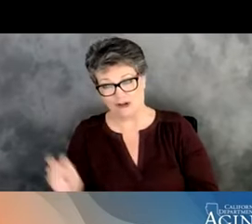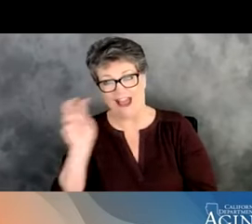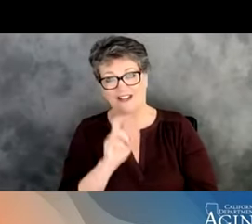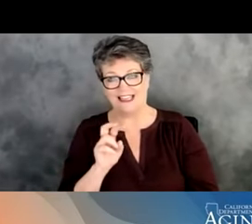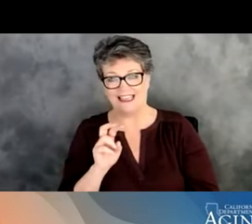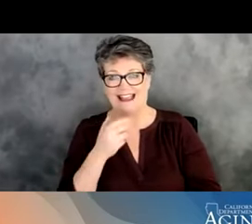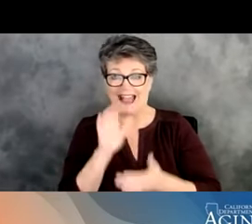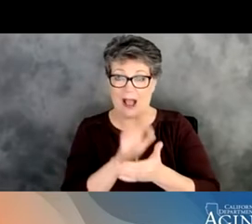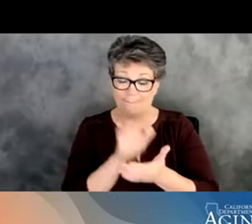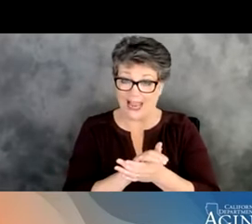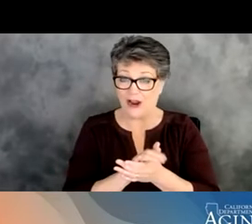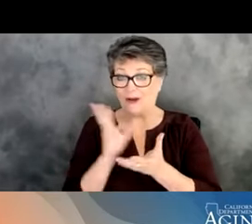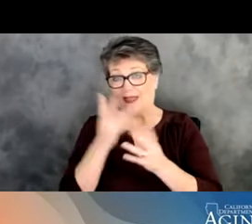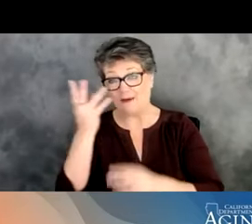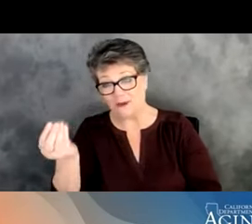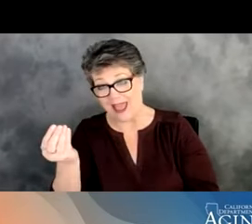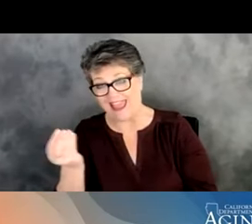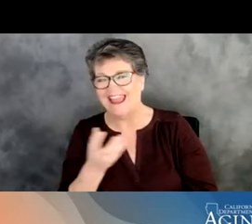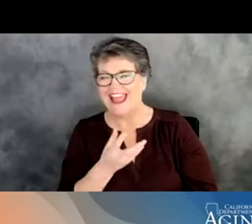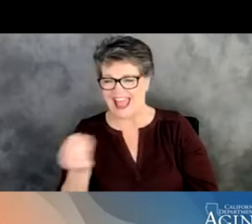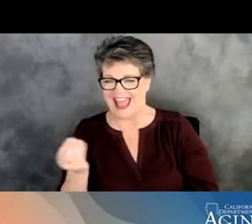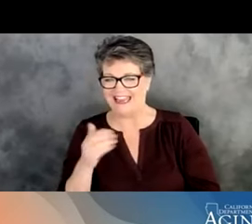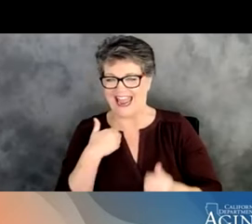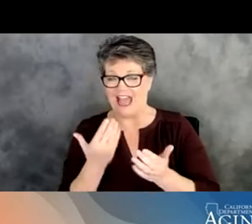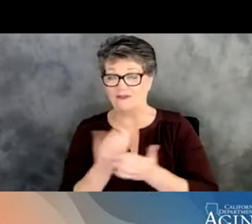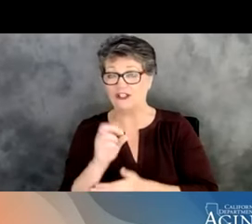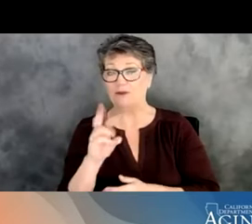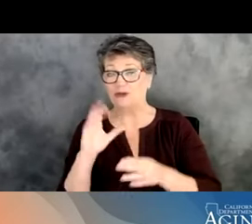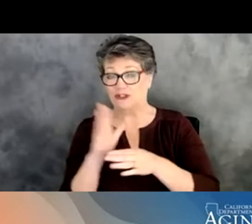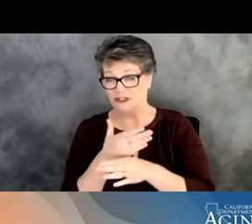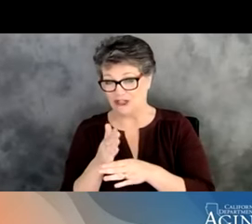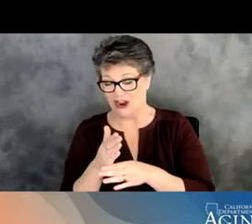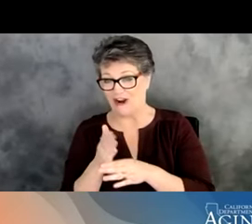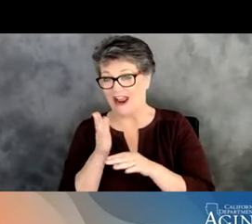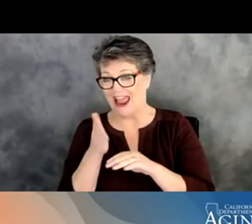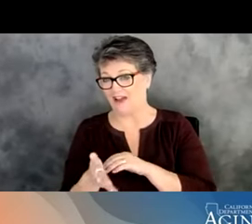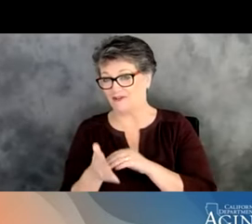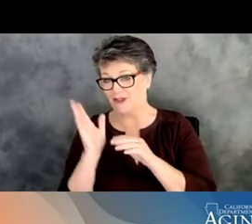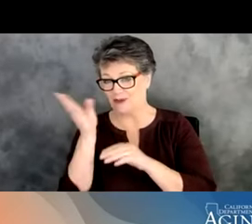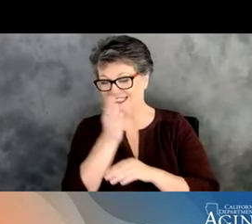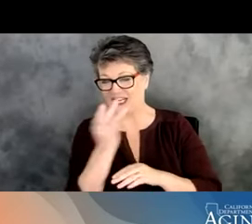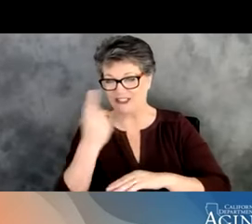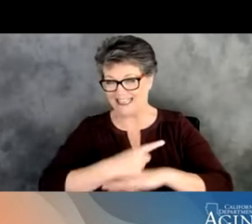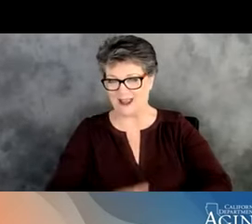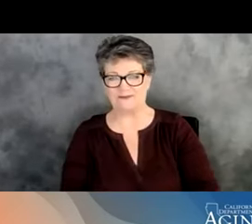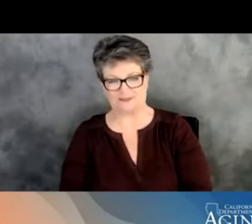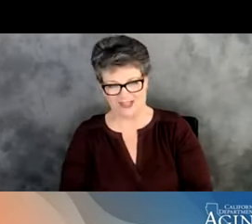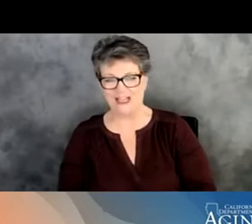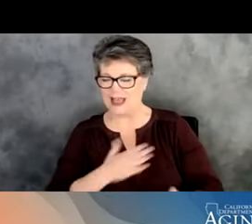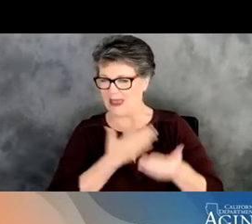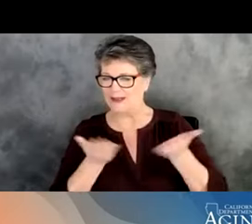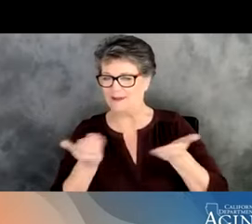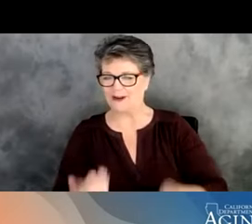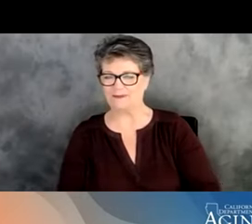got married while I was away and have some news to share after the presentations today. So I'm happy to be